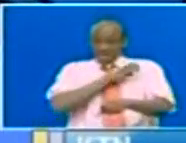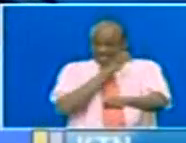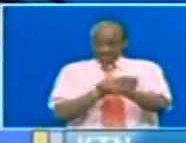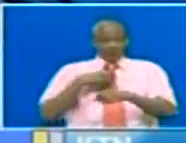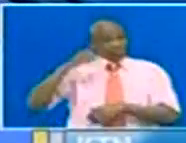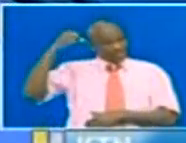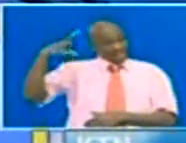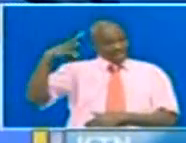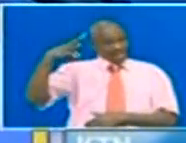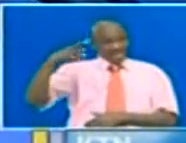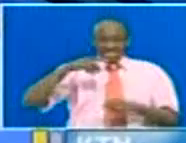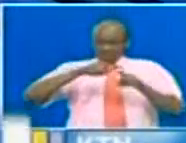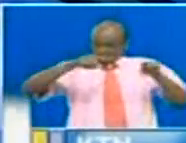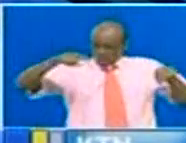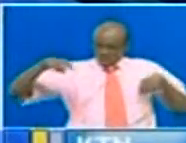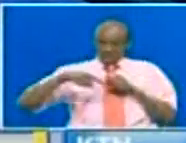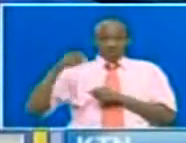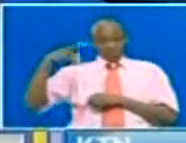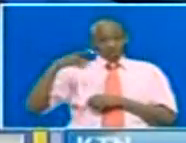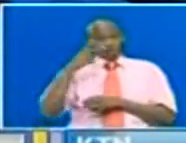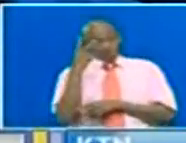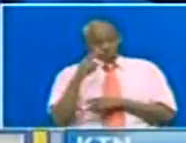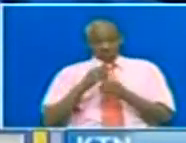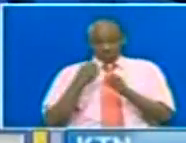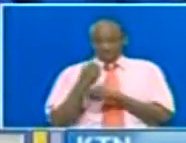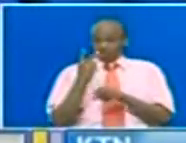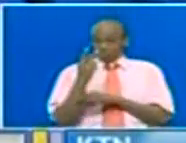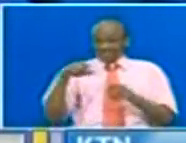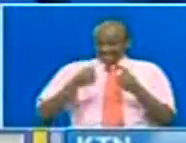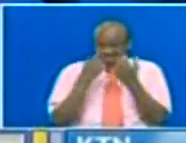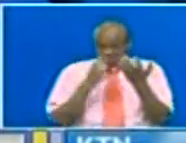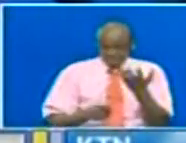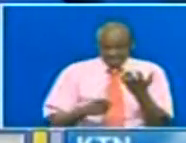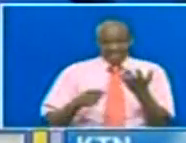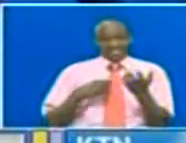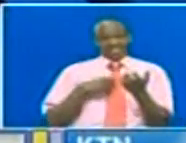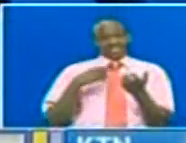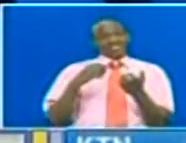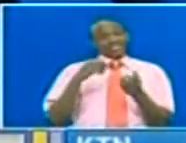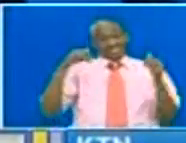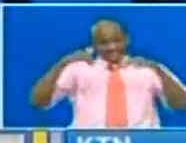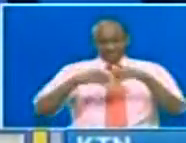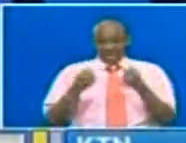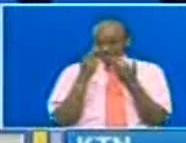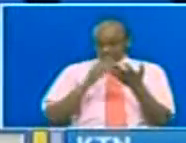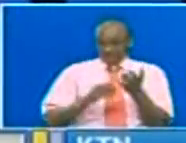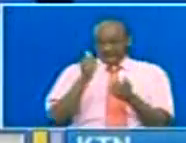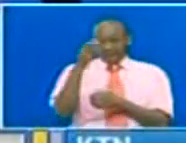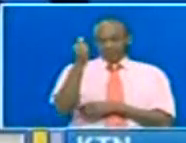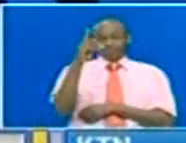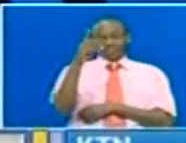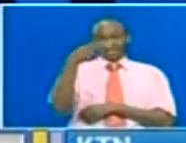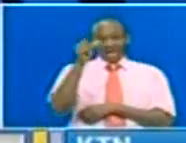sun. The Solar Impulse 2 was unveiled on sidelines of the World Future Energy Summit that ended in Abu Dhabi